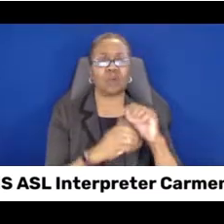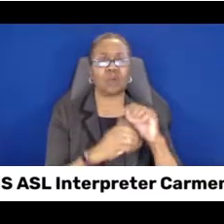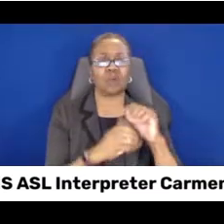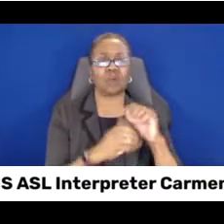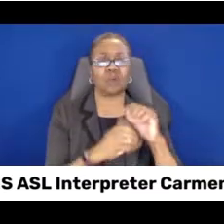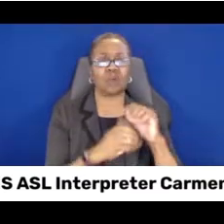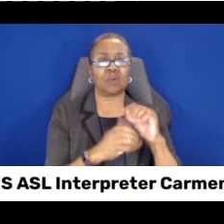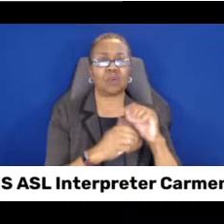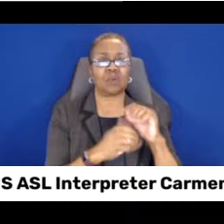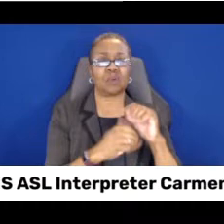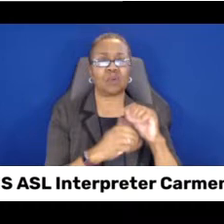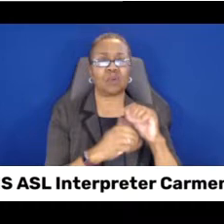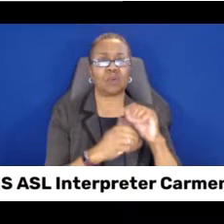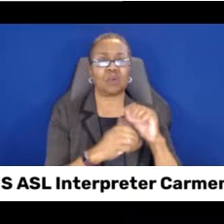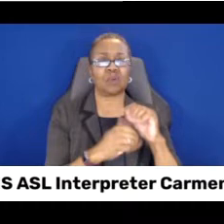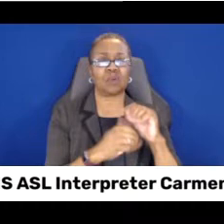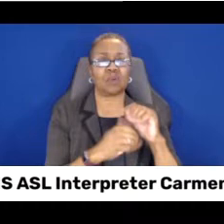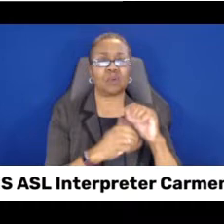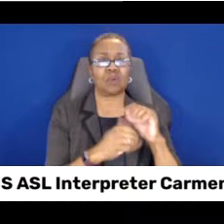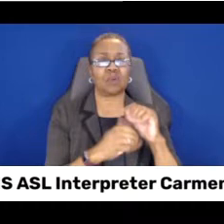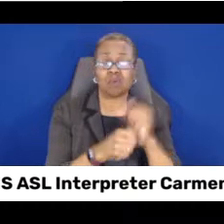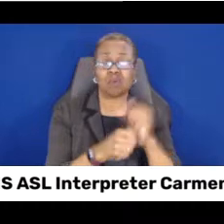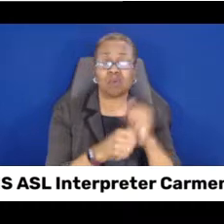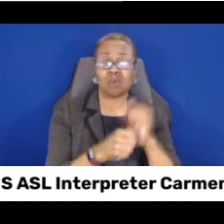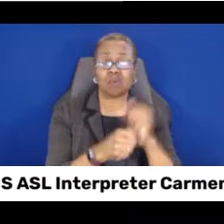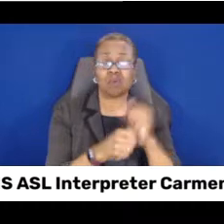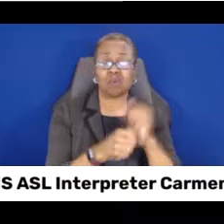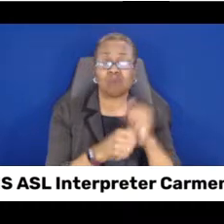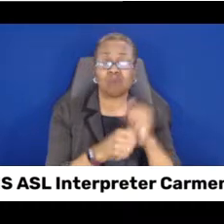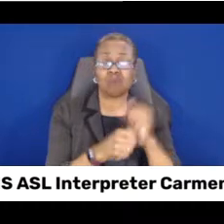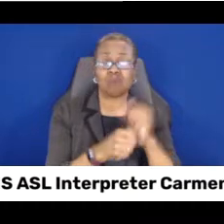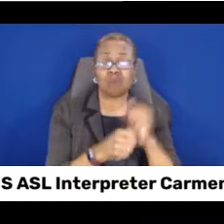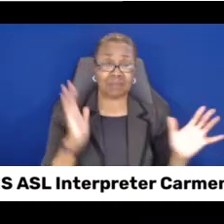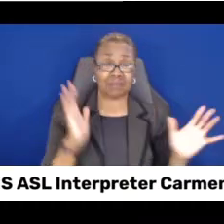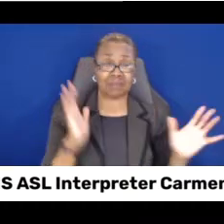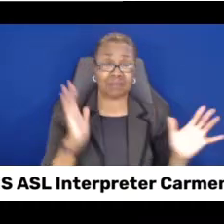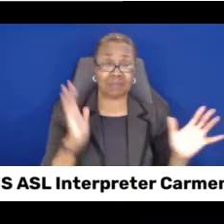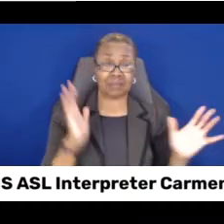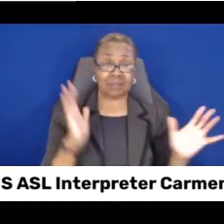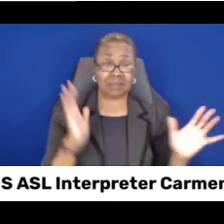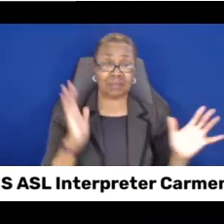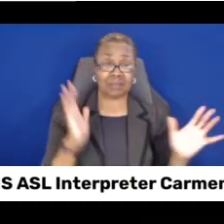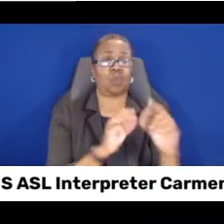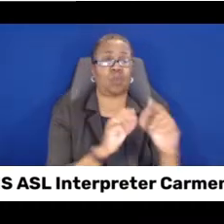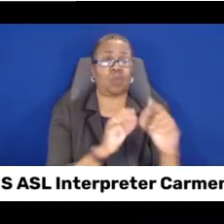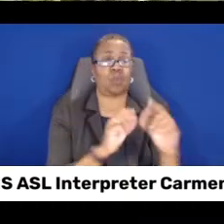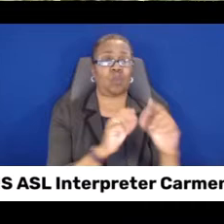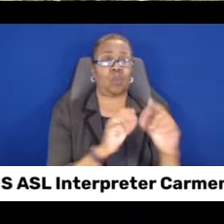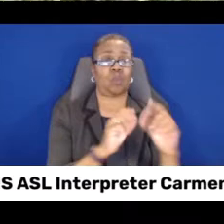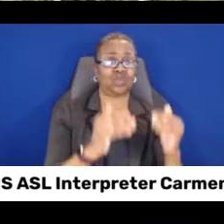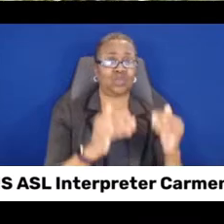that is already happening, but bringing it together at the table to advance that work.